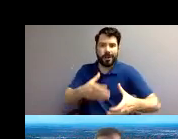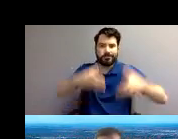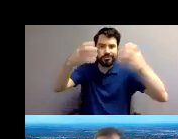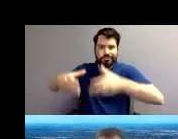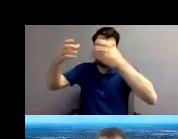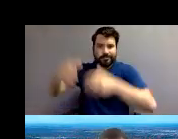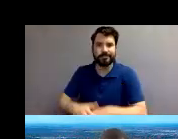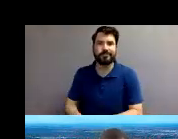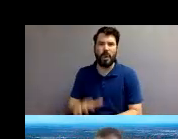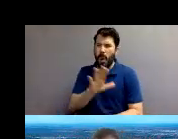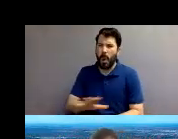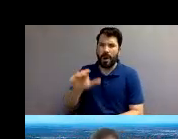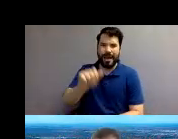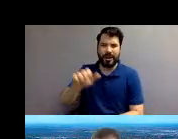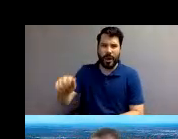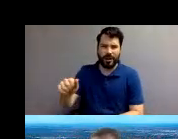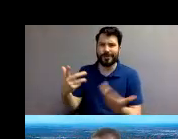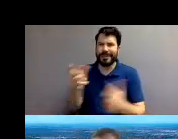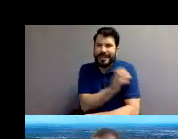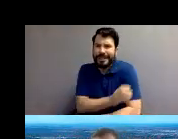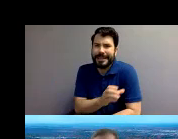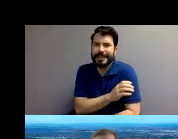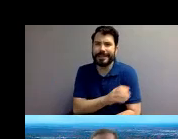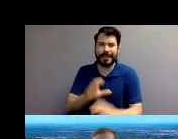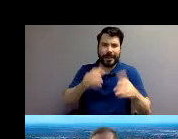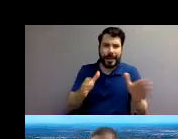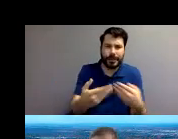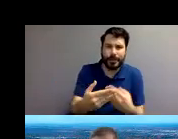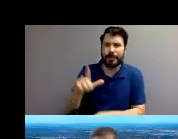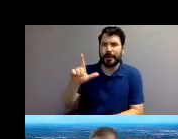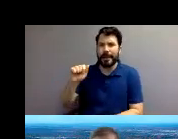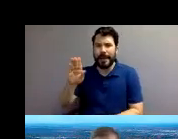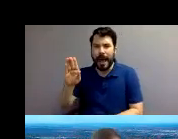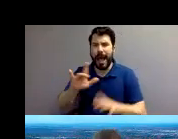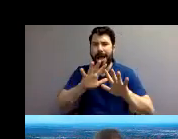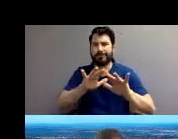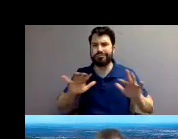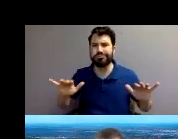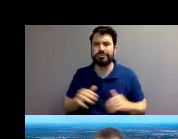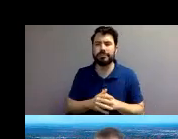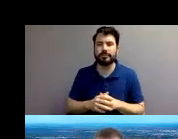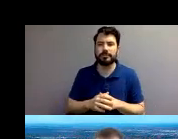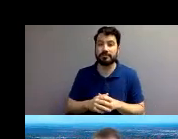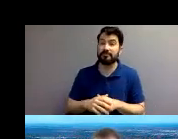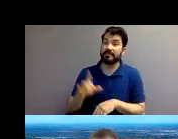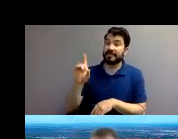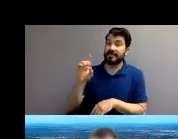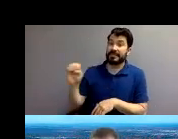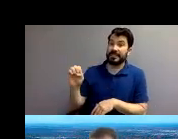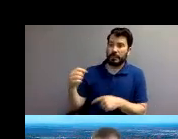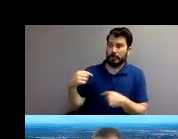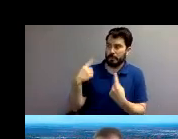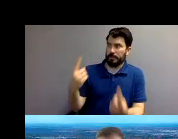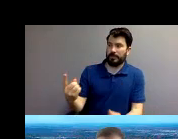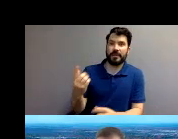ORs, in vivarium, in classrooms, in our administrative office areas. And Dee, for the last 15 months, we've added our